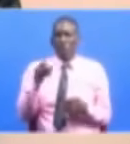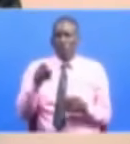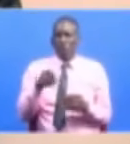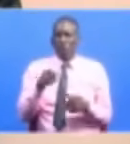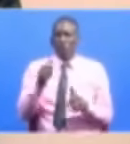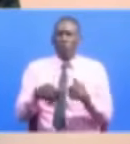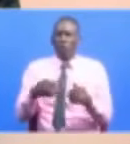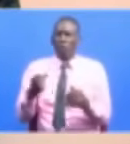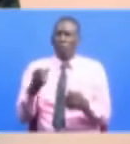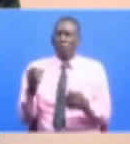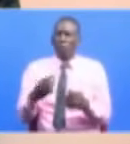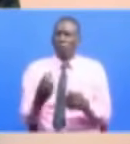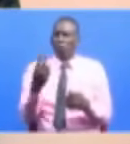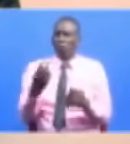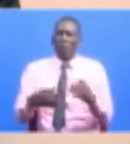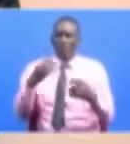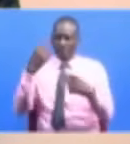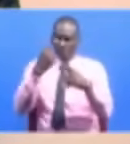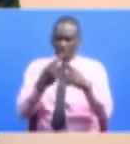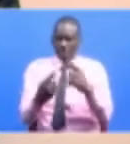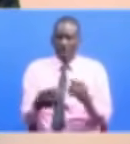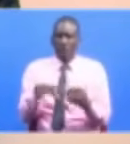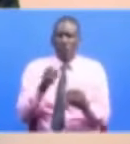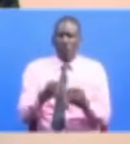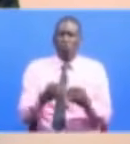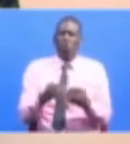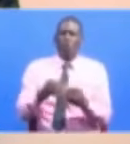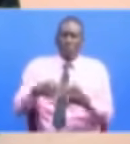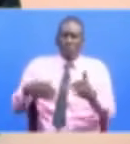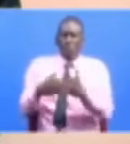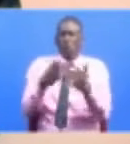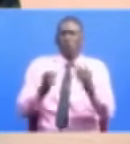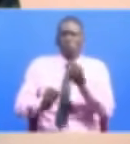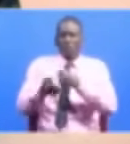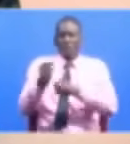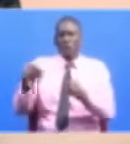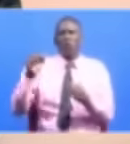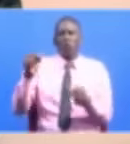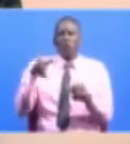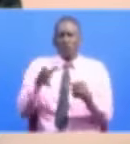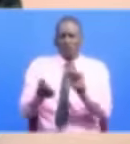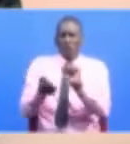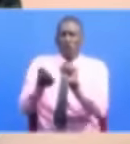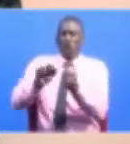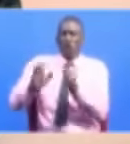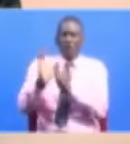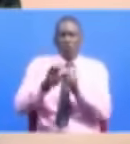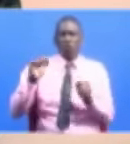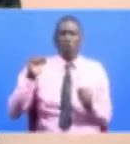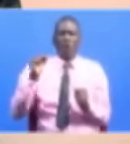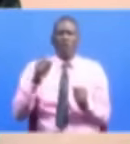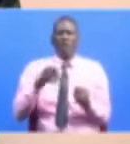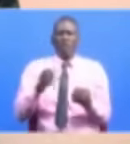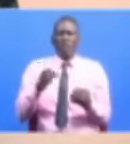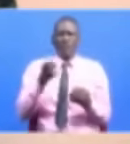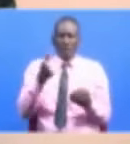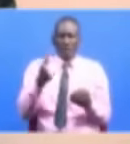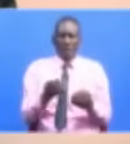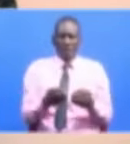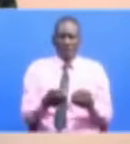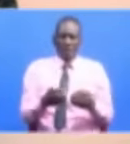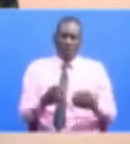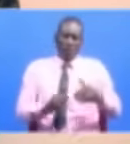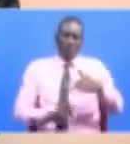year could likely keep him off active politics, radically changing the country's political landscape. This latest development, brokered by former